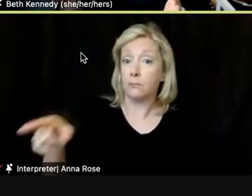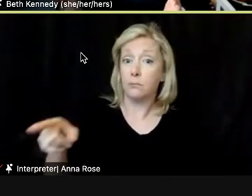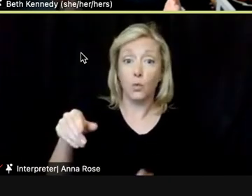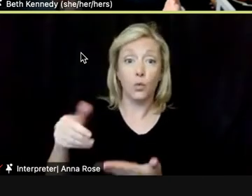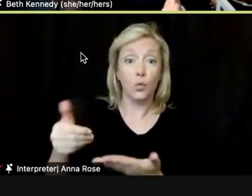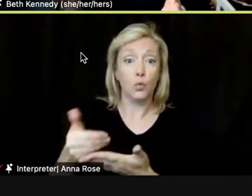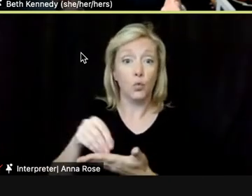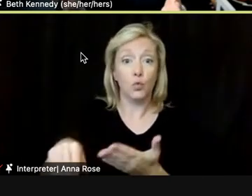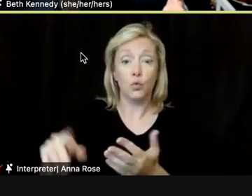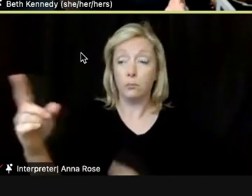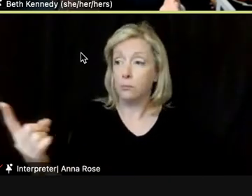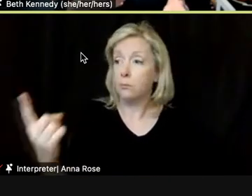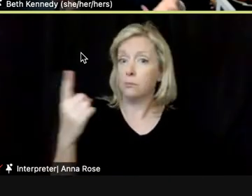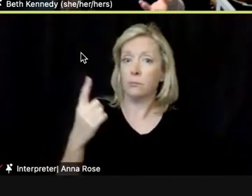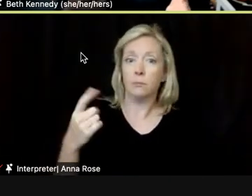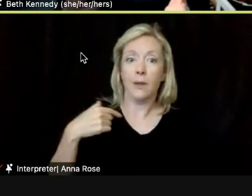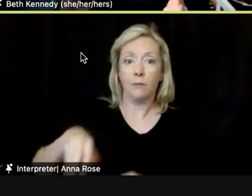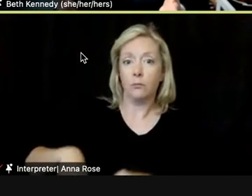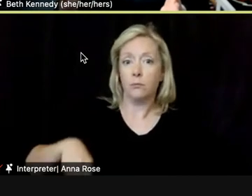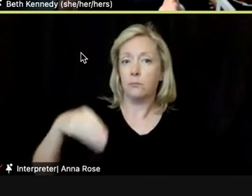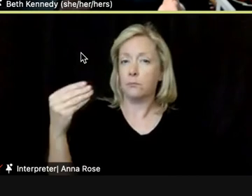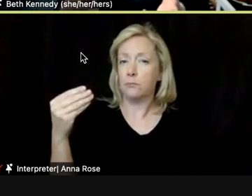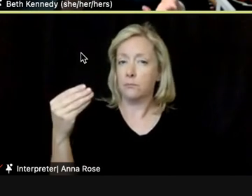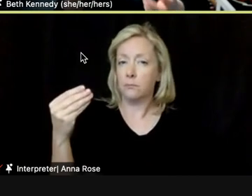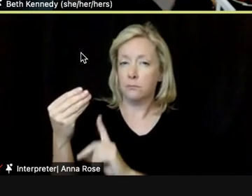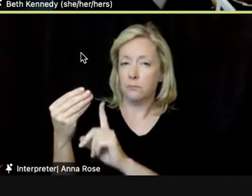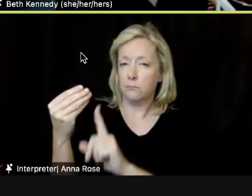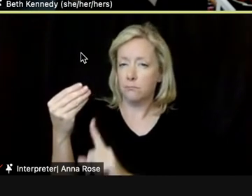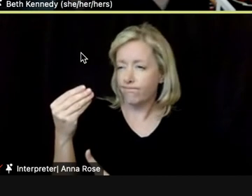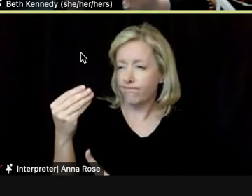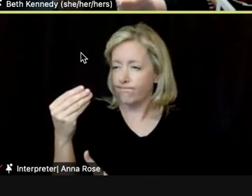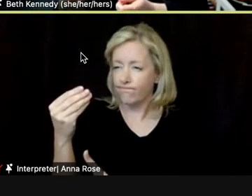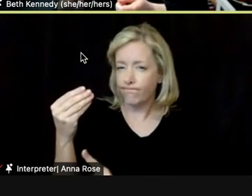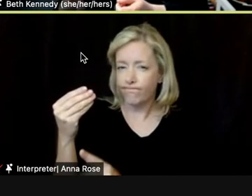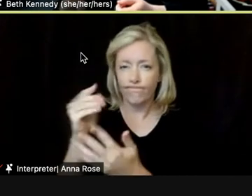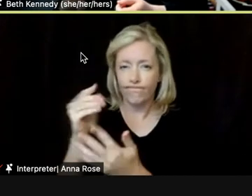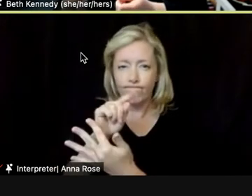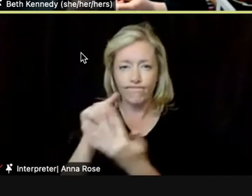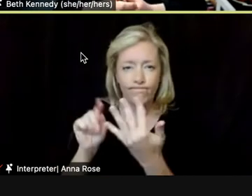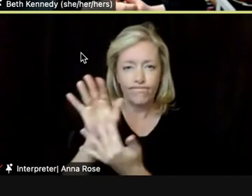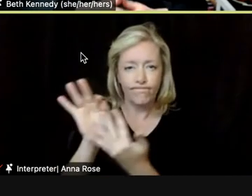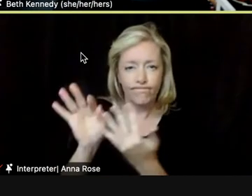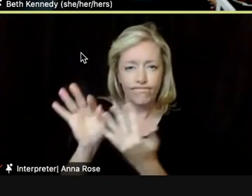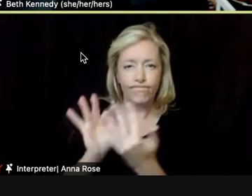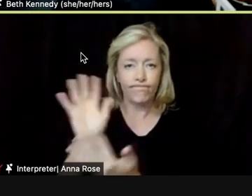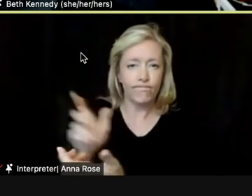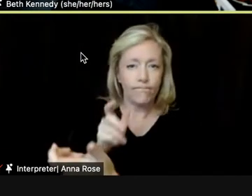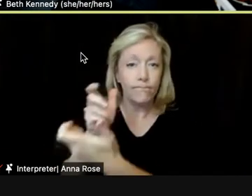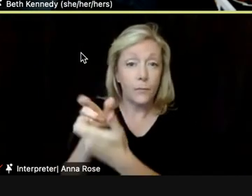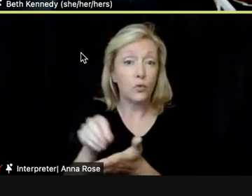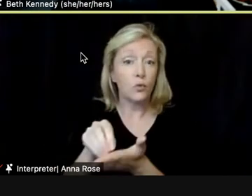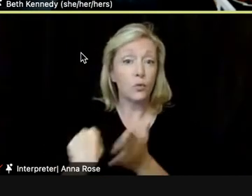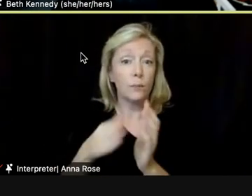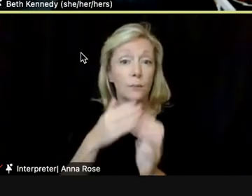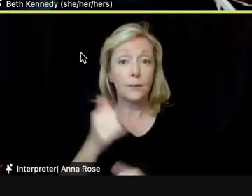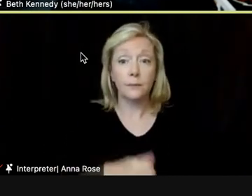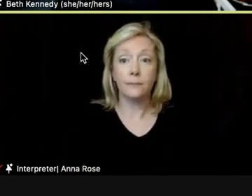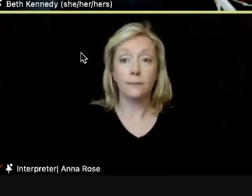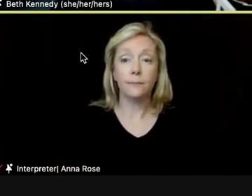you're supporting and you're going to need to individualize. And so you need to pull some things out of that bag.